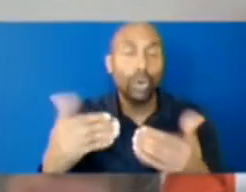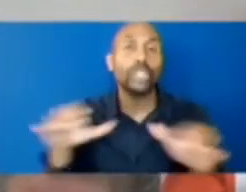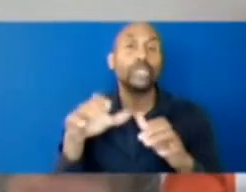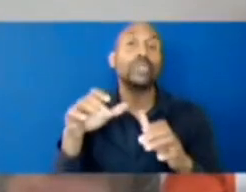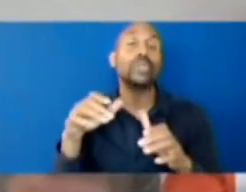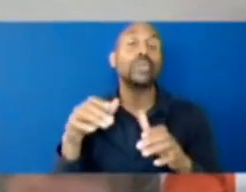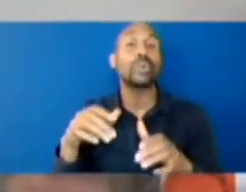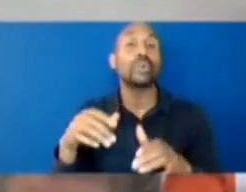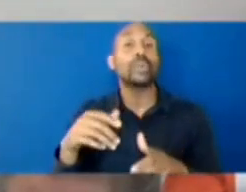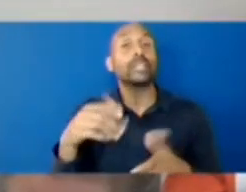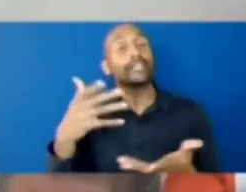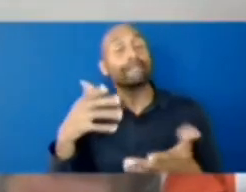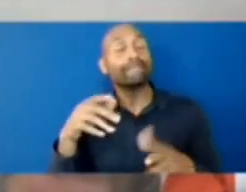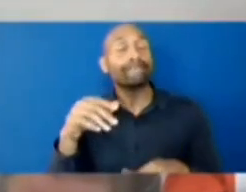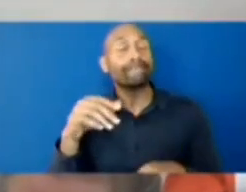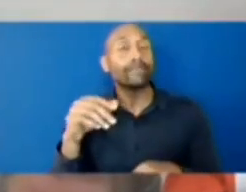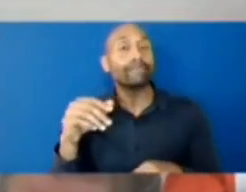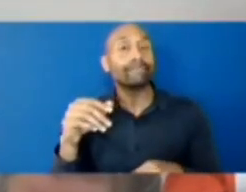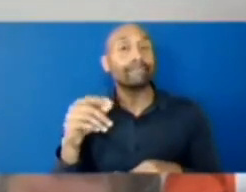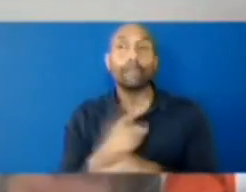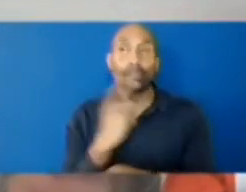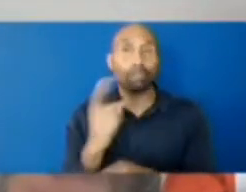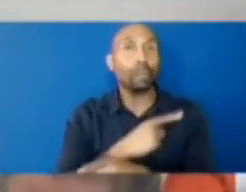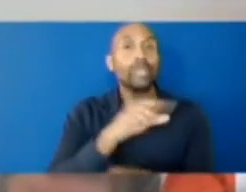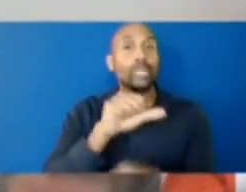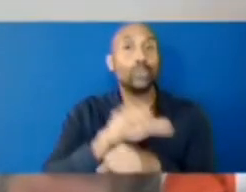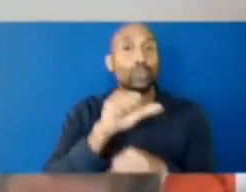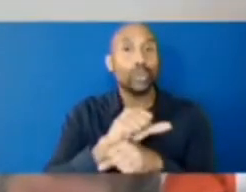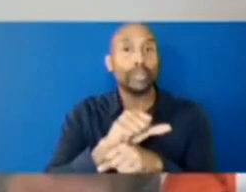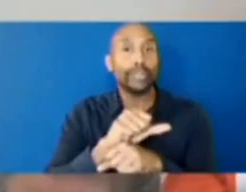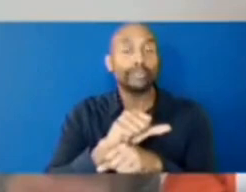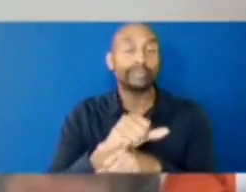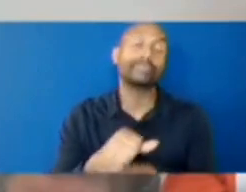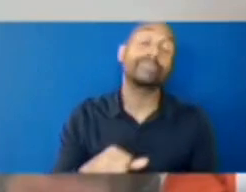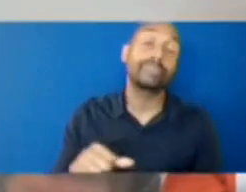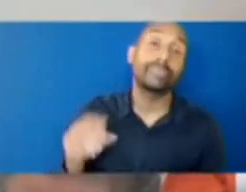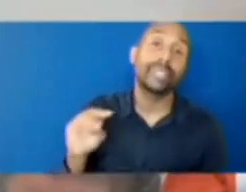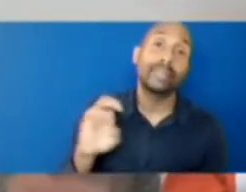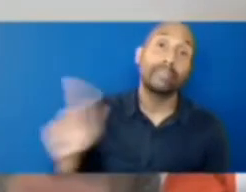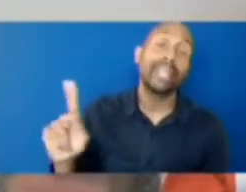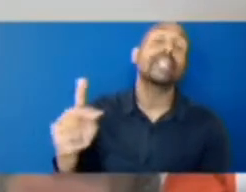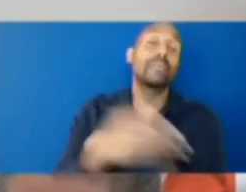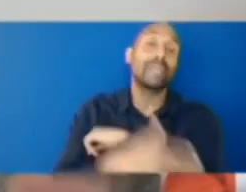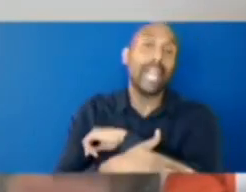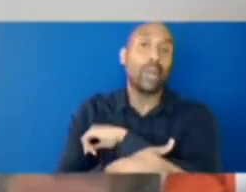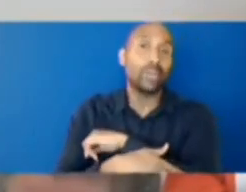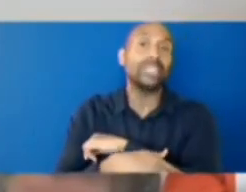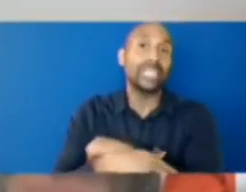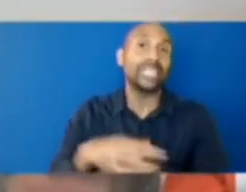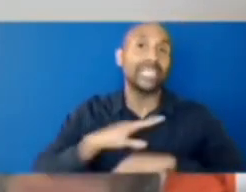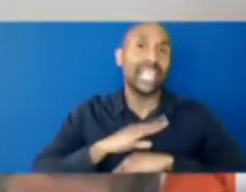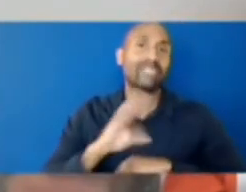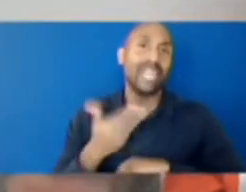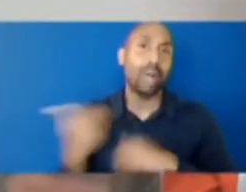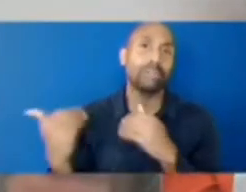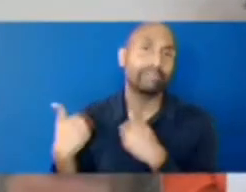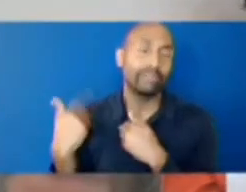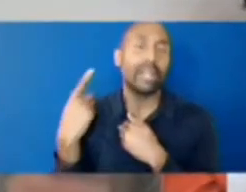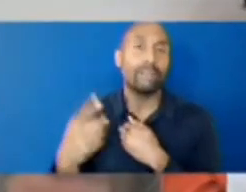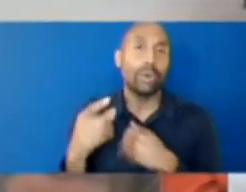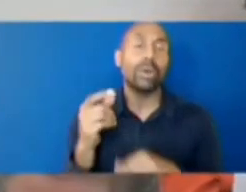Mecklenburg County is clearly meeting our obligation to fund CMS to maintain free public